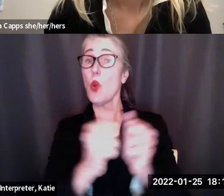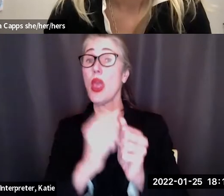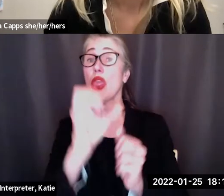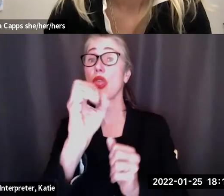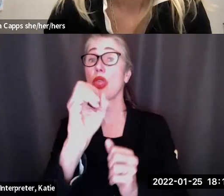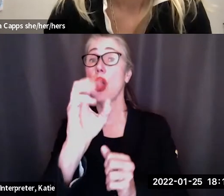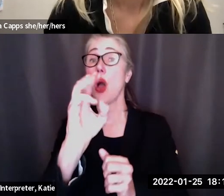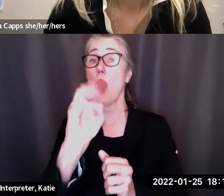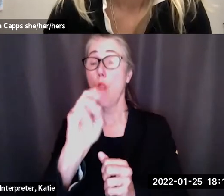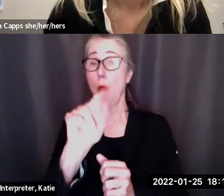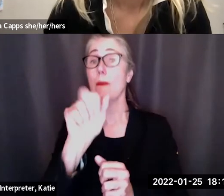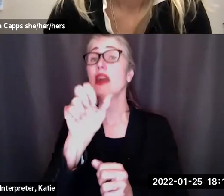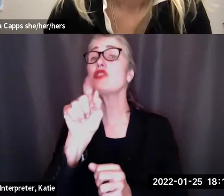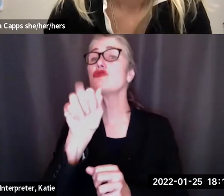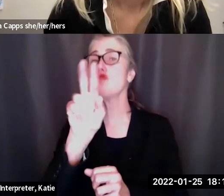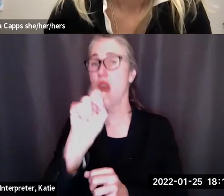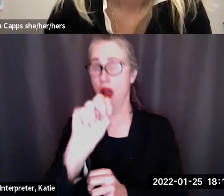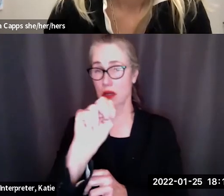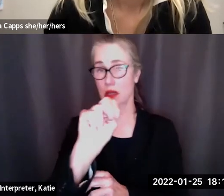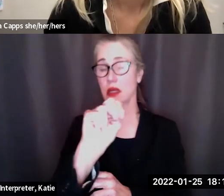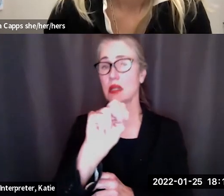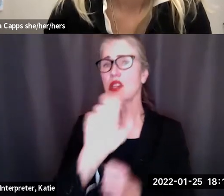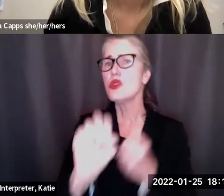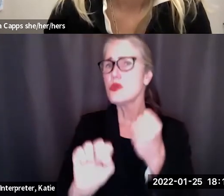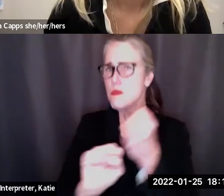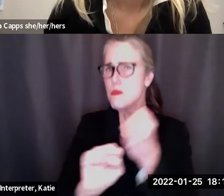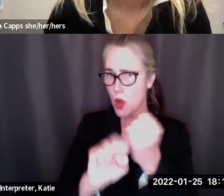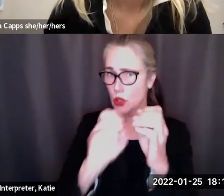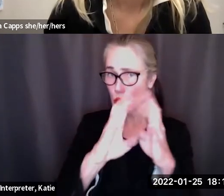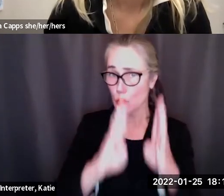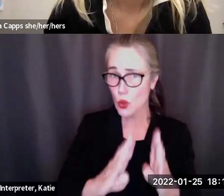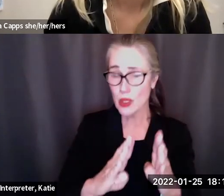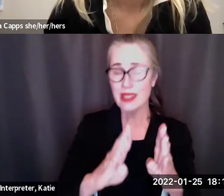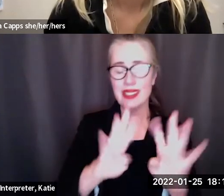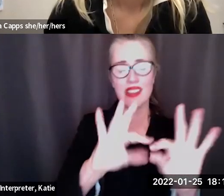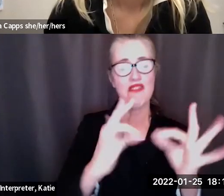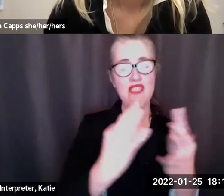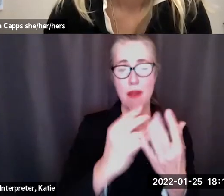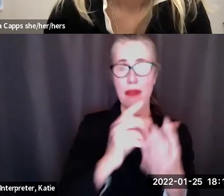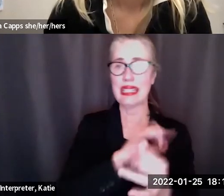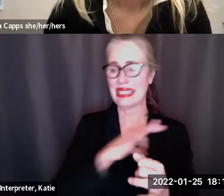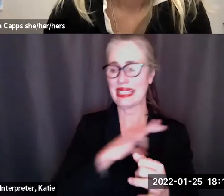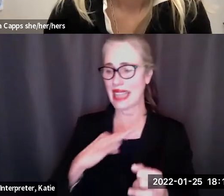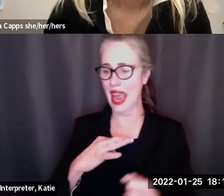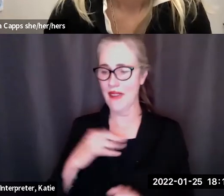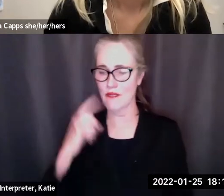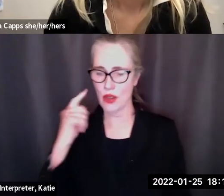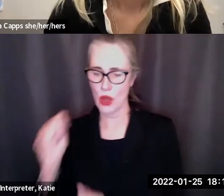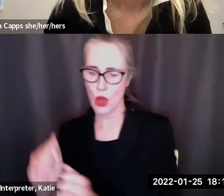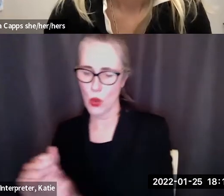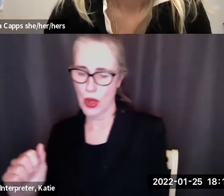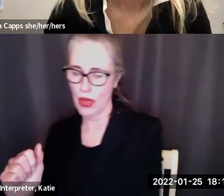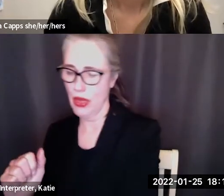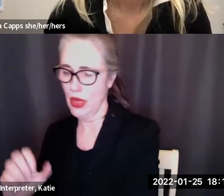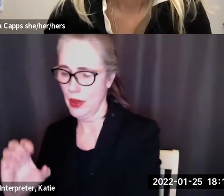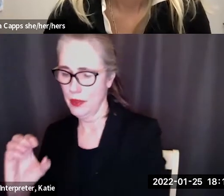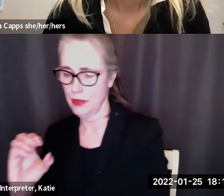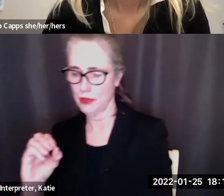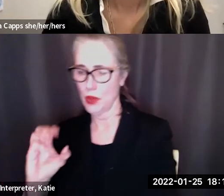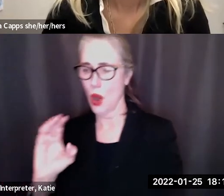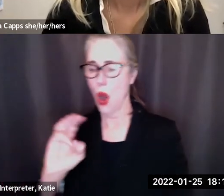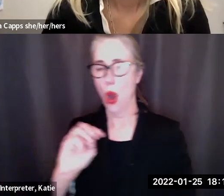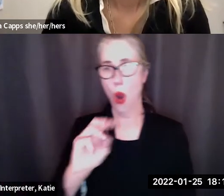support the students the families and the staff so next slide please